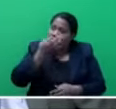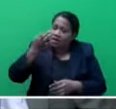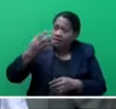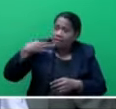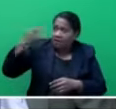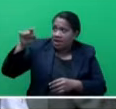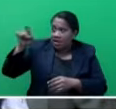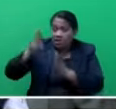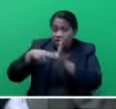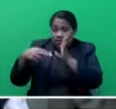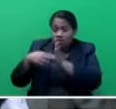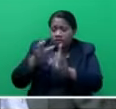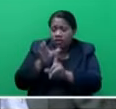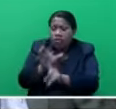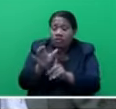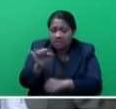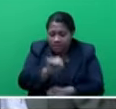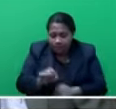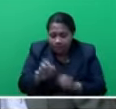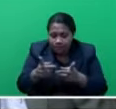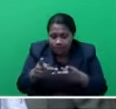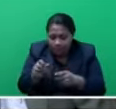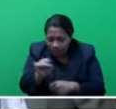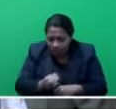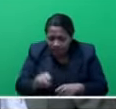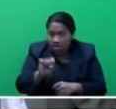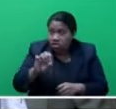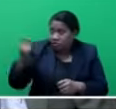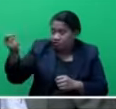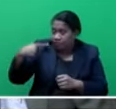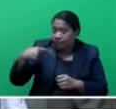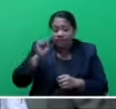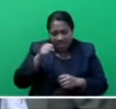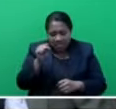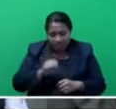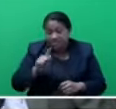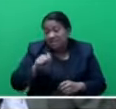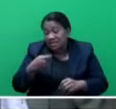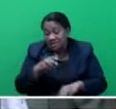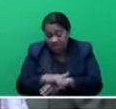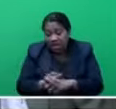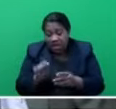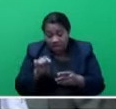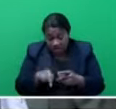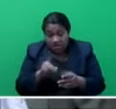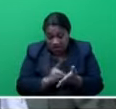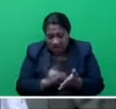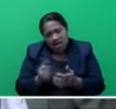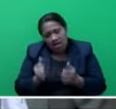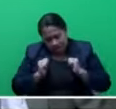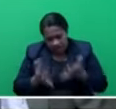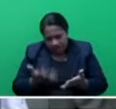space. They will then tell you back that the space is available, for example, next month, this particular time. Then you can then